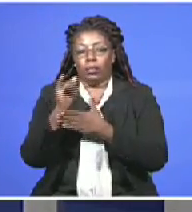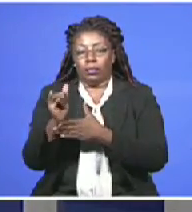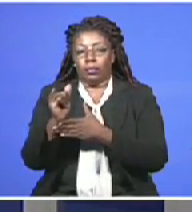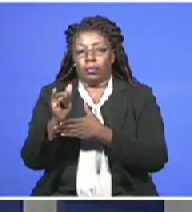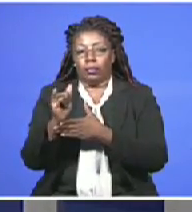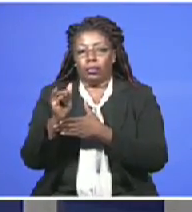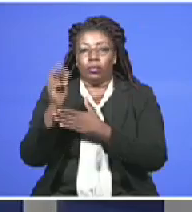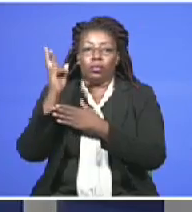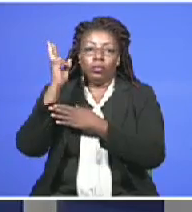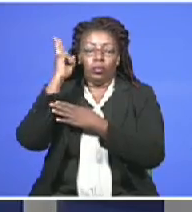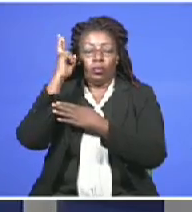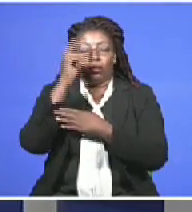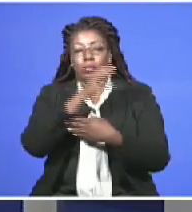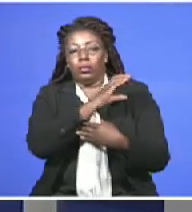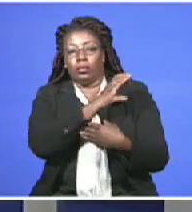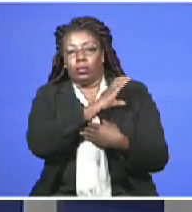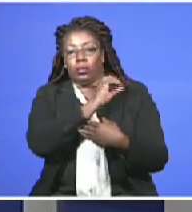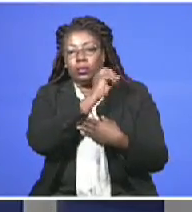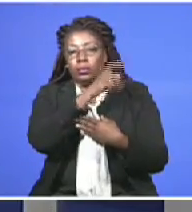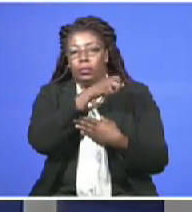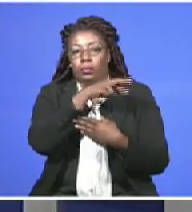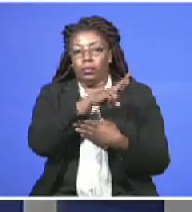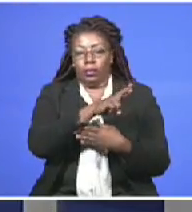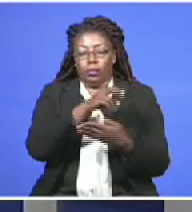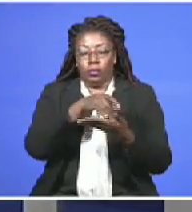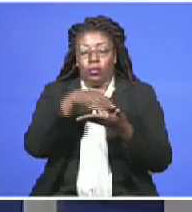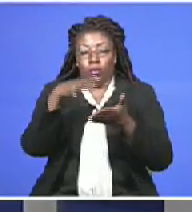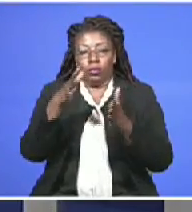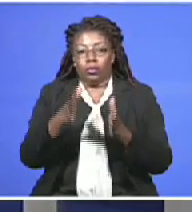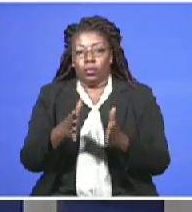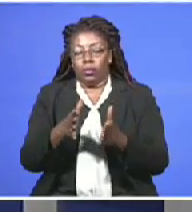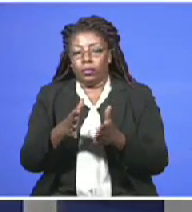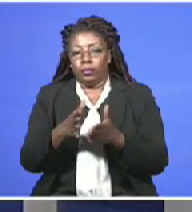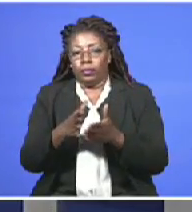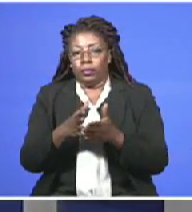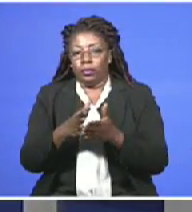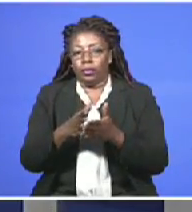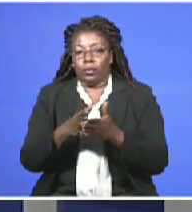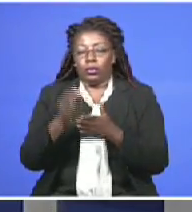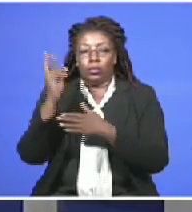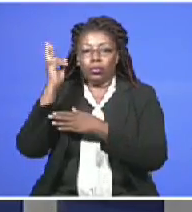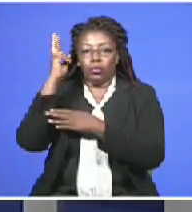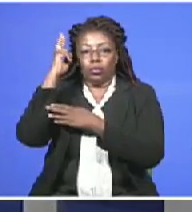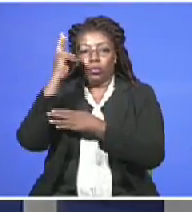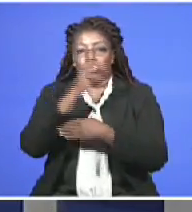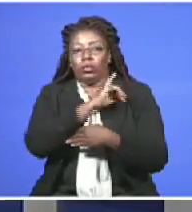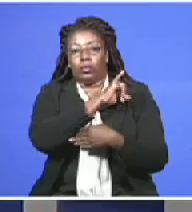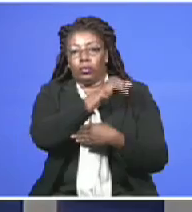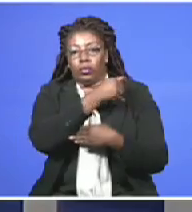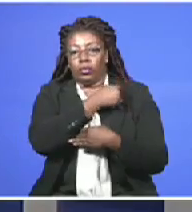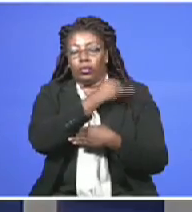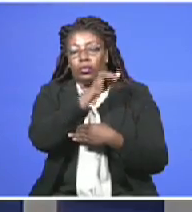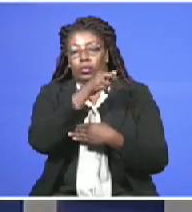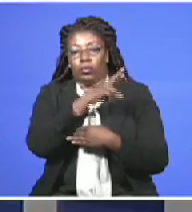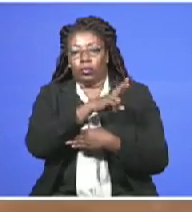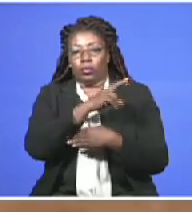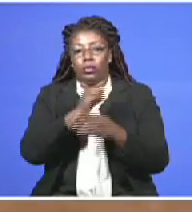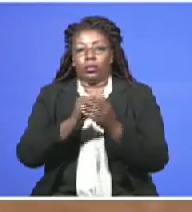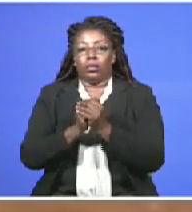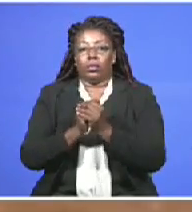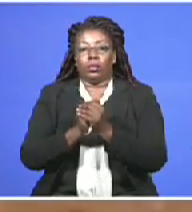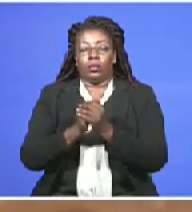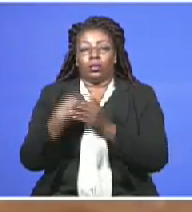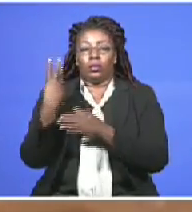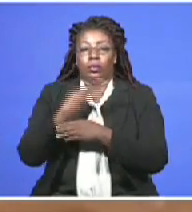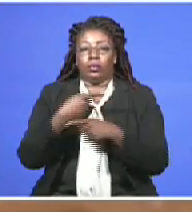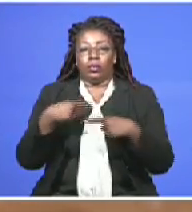Cooper. Raymond Rhymes Wilson will serve as the treasurer. The assistant treasurer is Moses Johnson Jr. Definitely we're